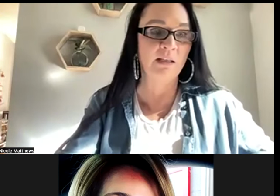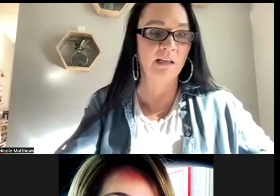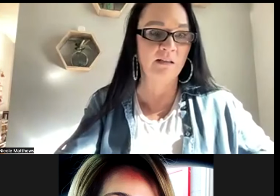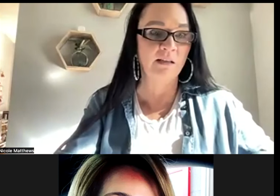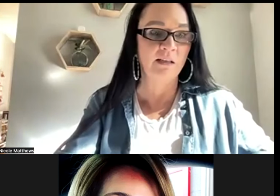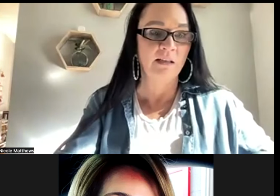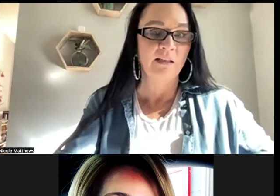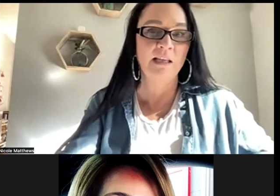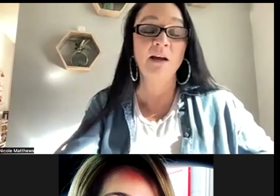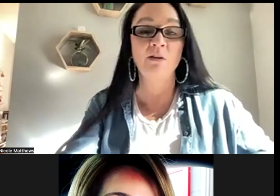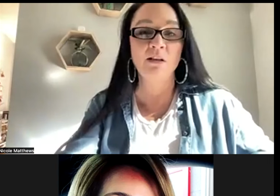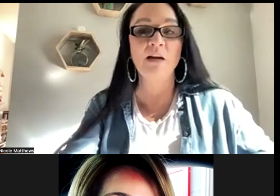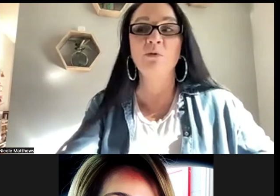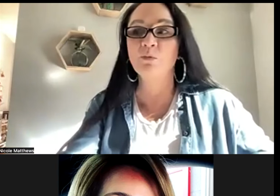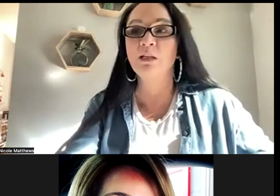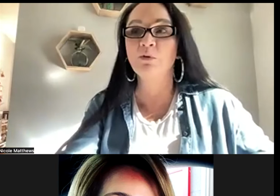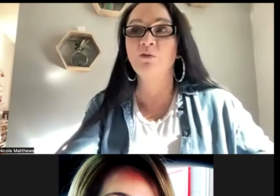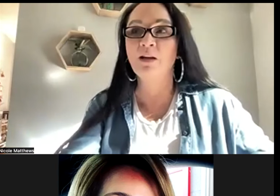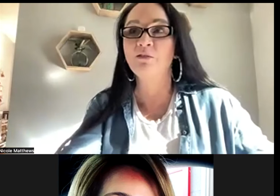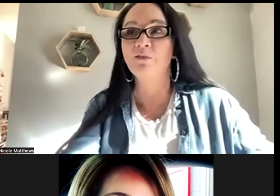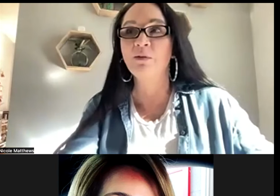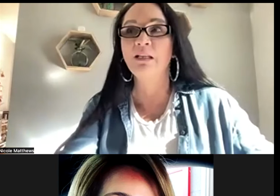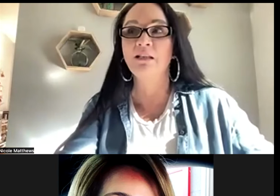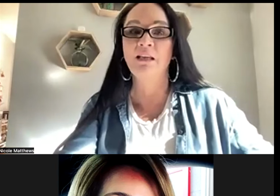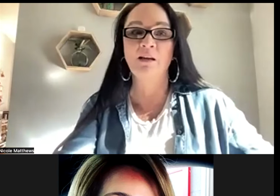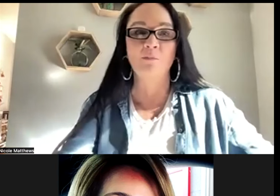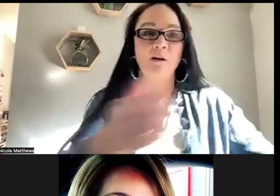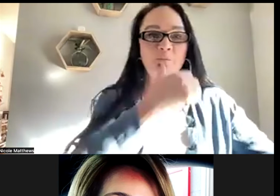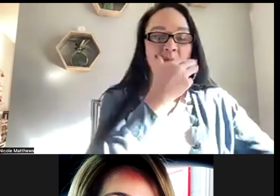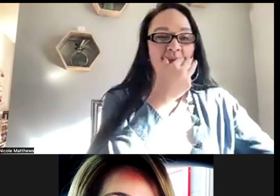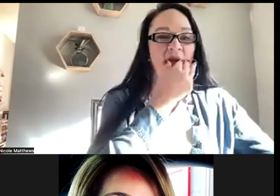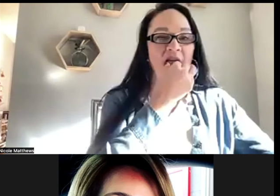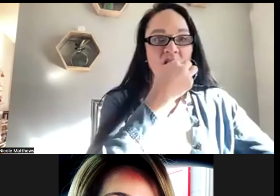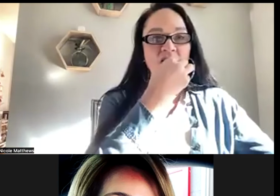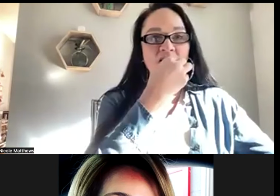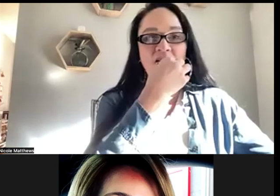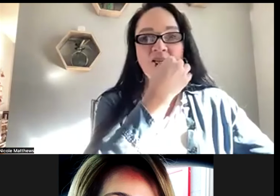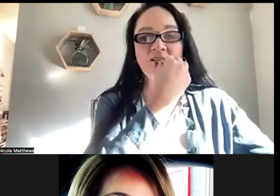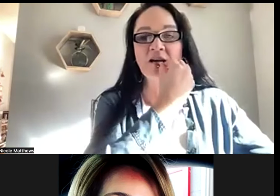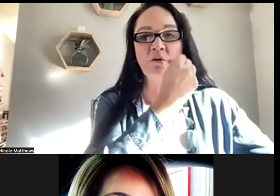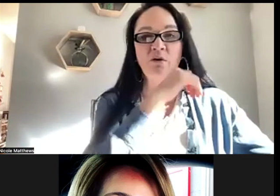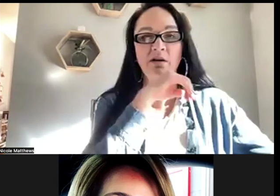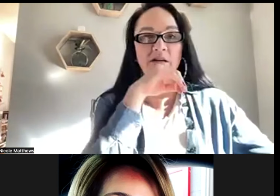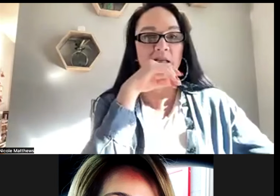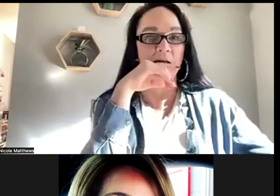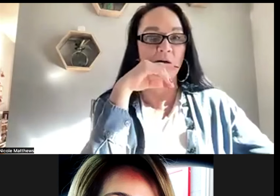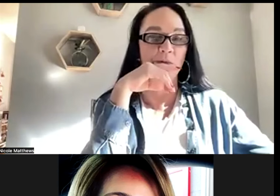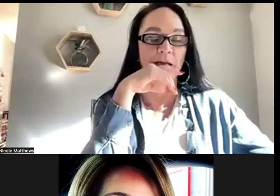disability, like Right. that was really profound for me in thinking about aging and